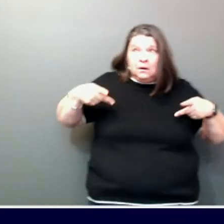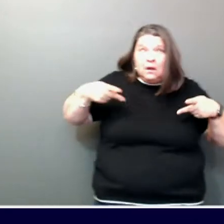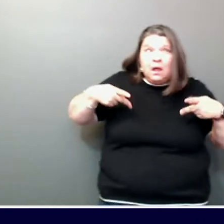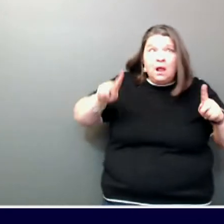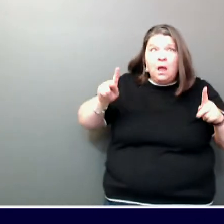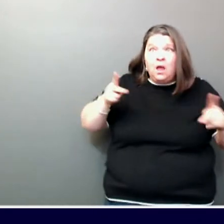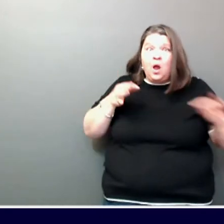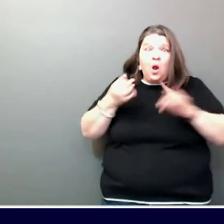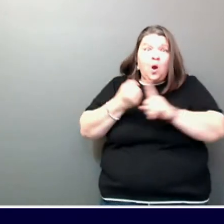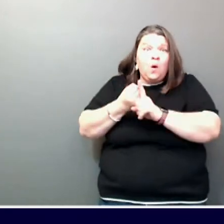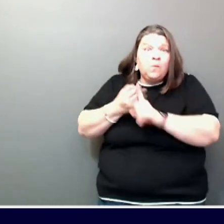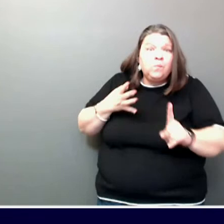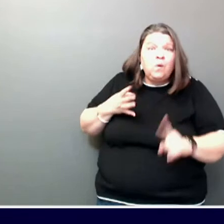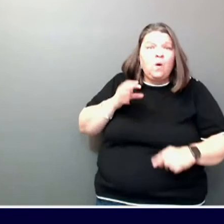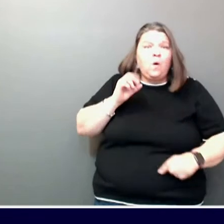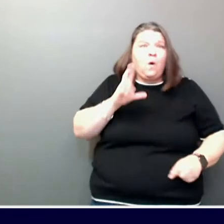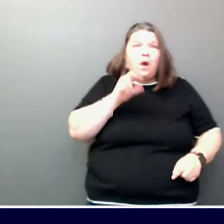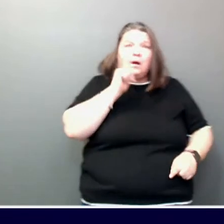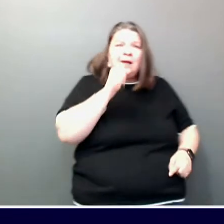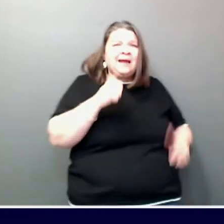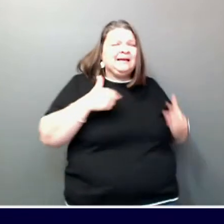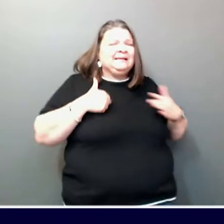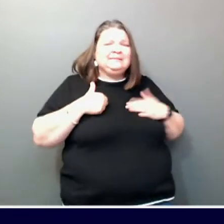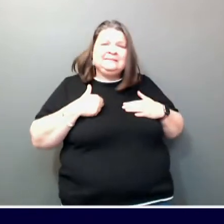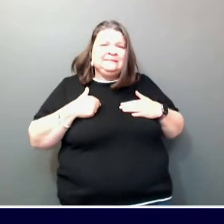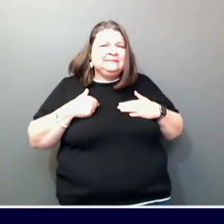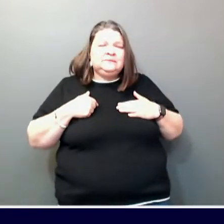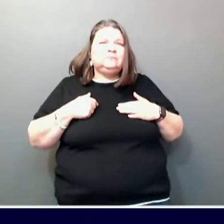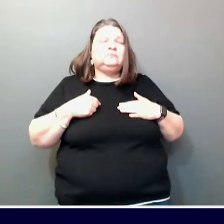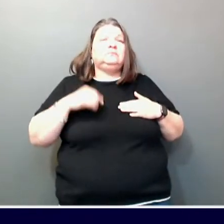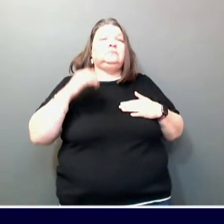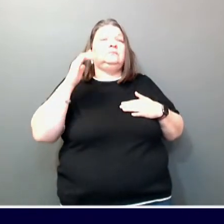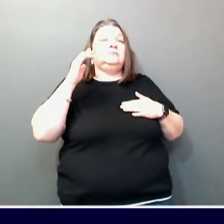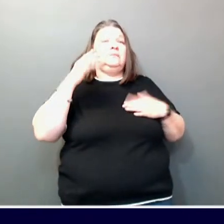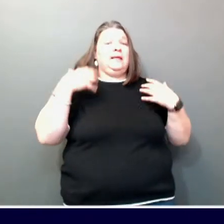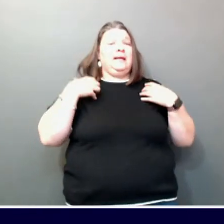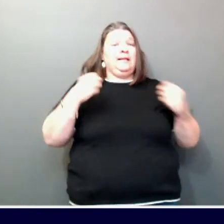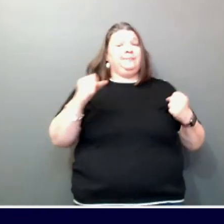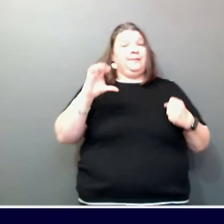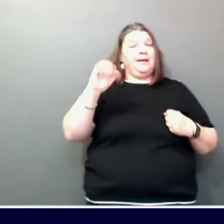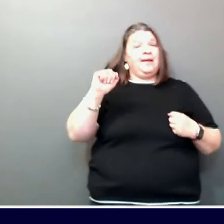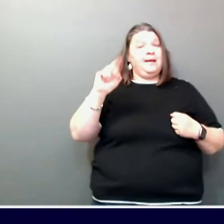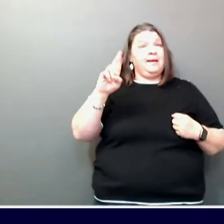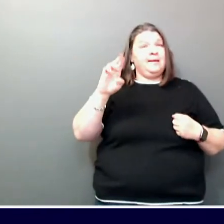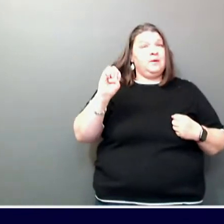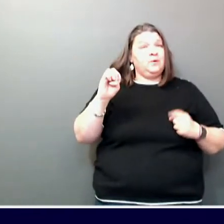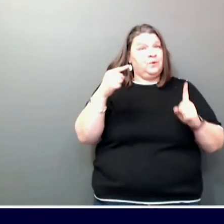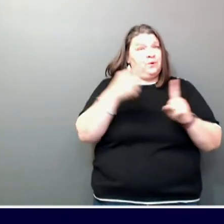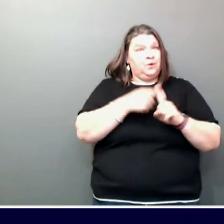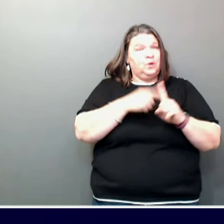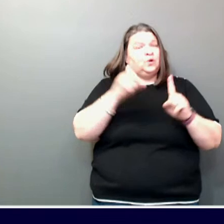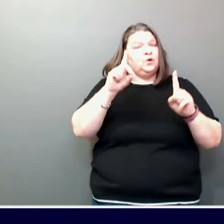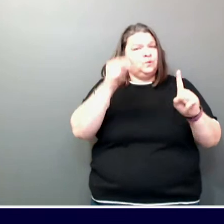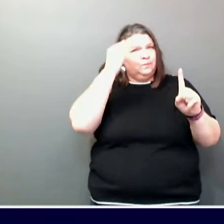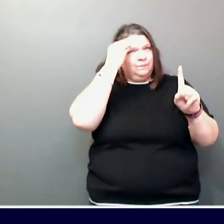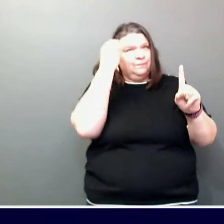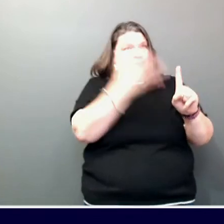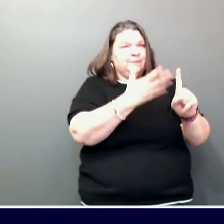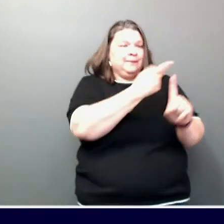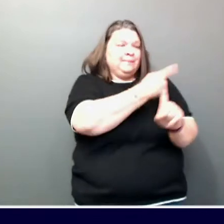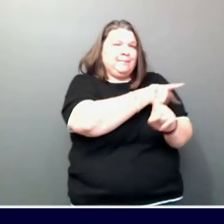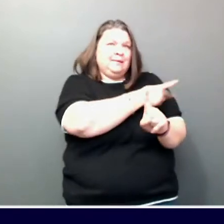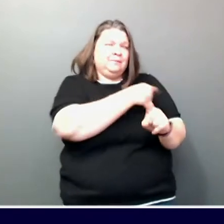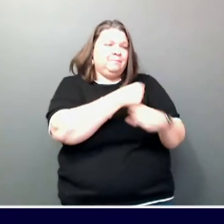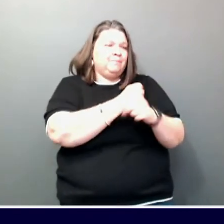that some of our healthcare providers in Maine do provide that information to their patients to assure them if the patient is concerned